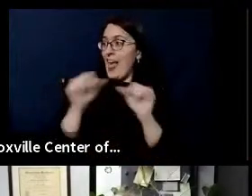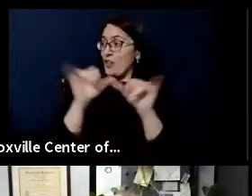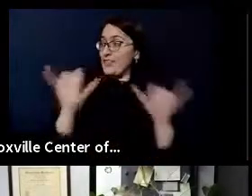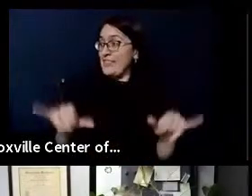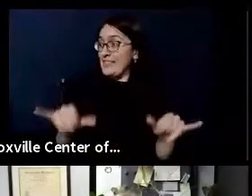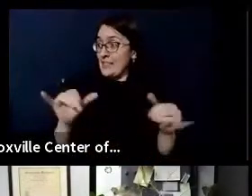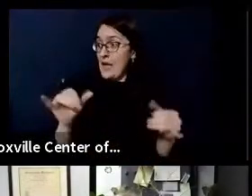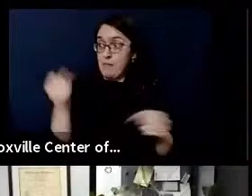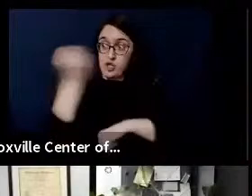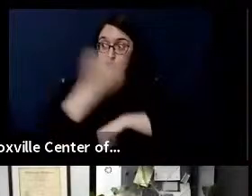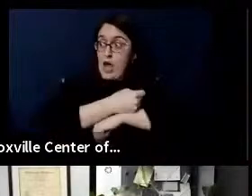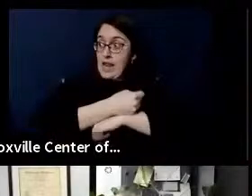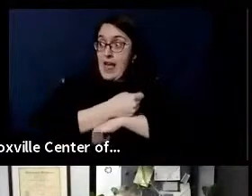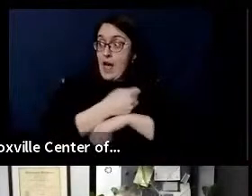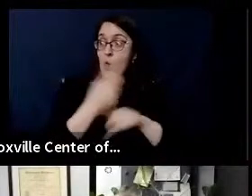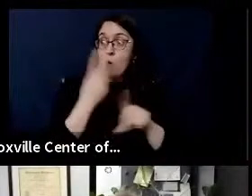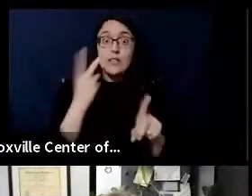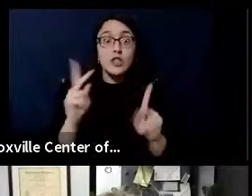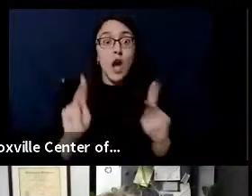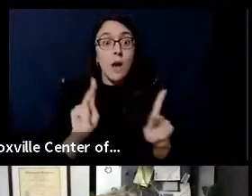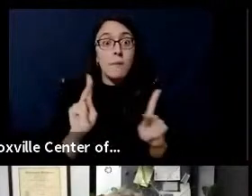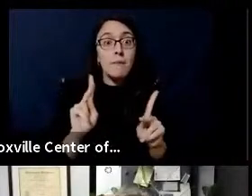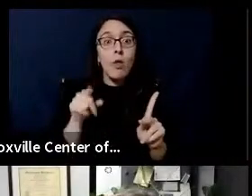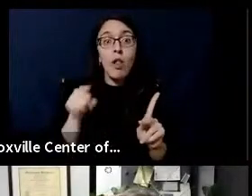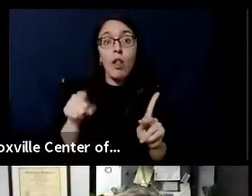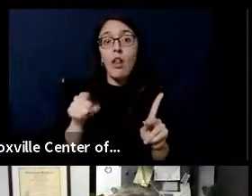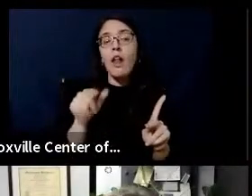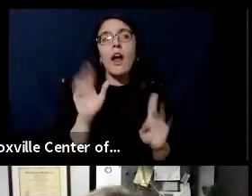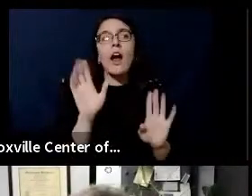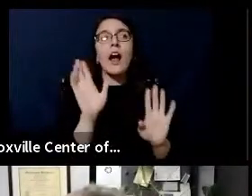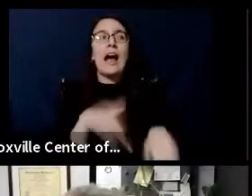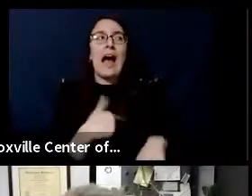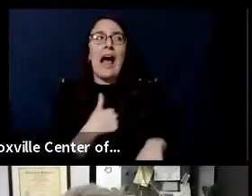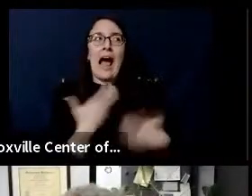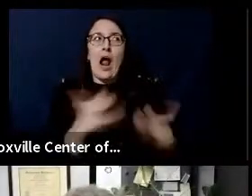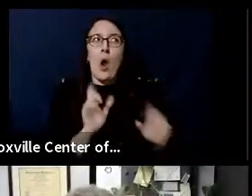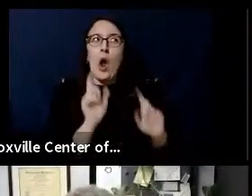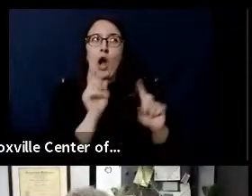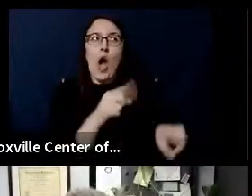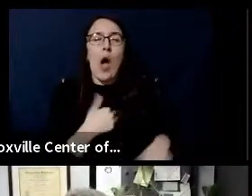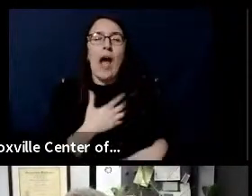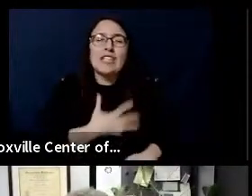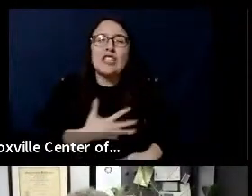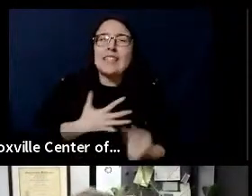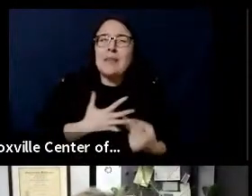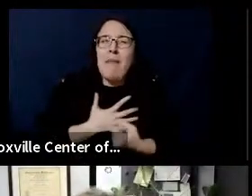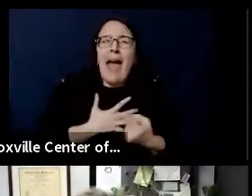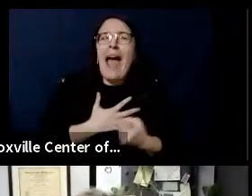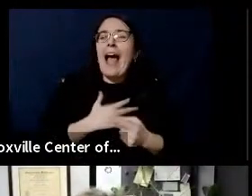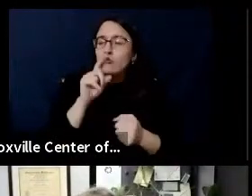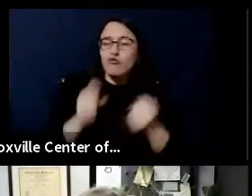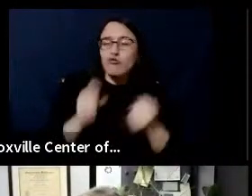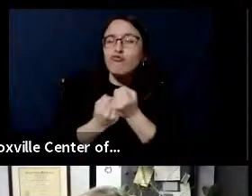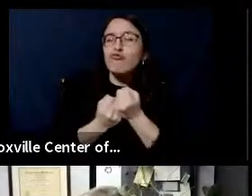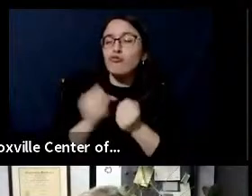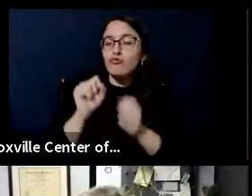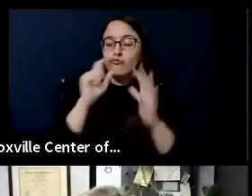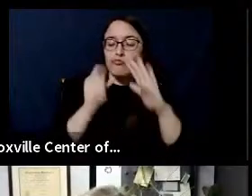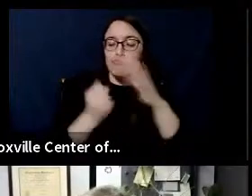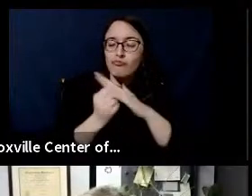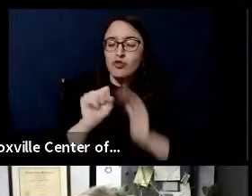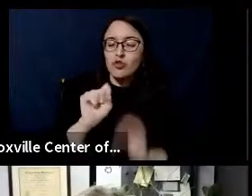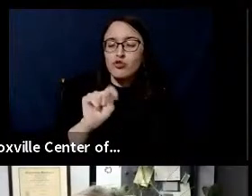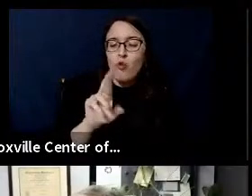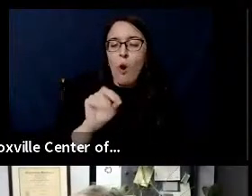literally across the country, we saw people delay getting care for heart attacks, for chest pain, for strokes that had detrimental outcomes for